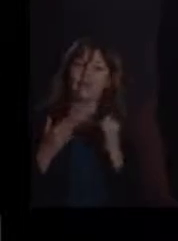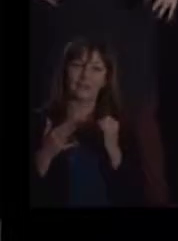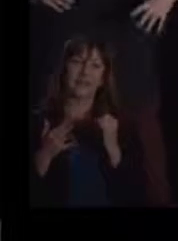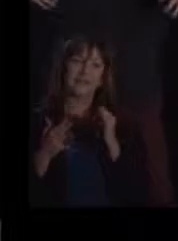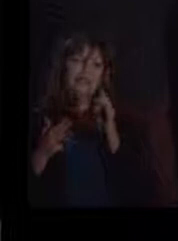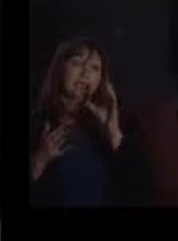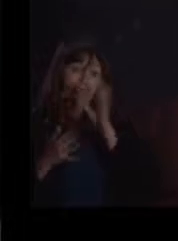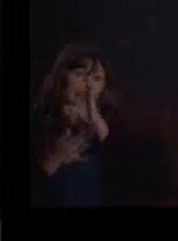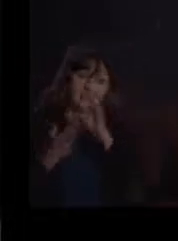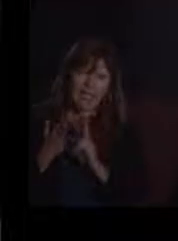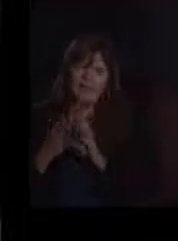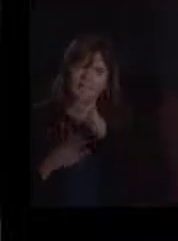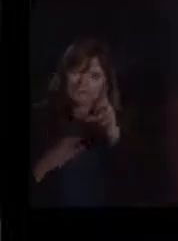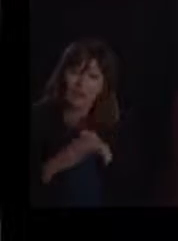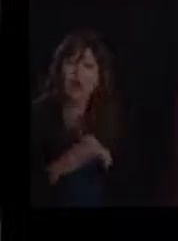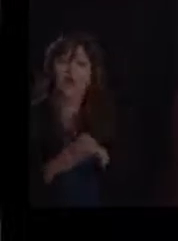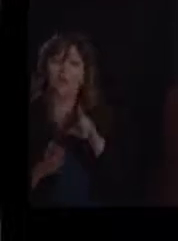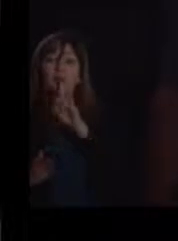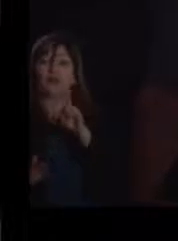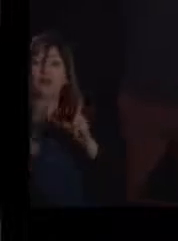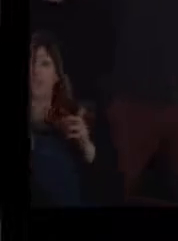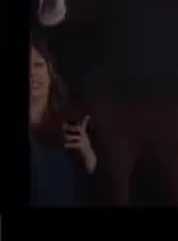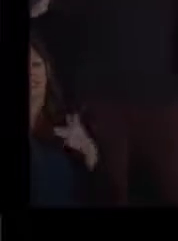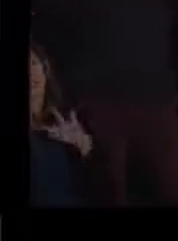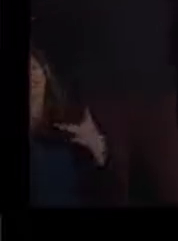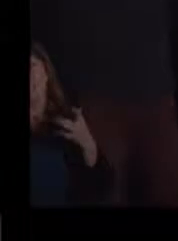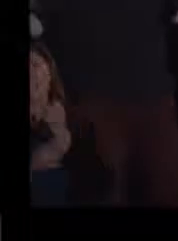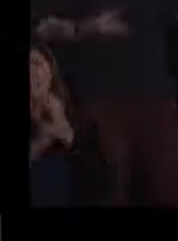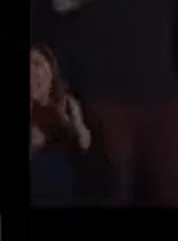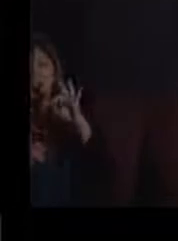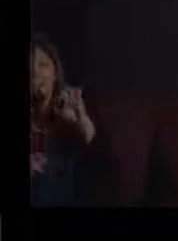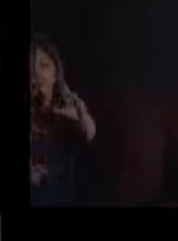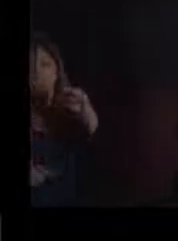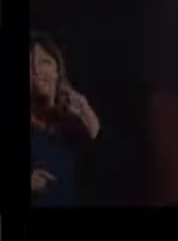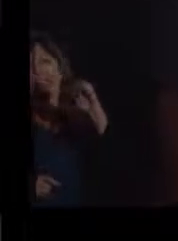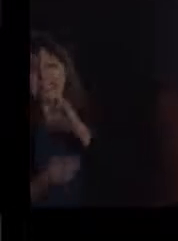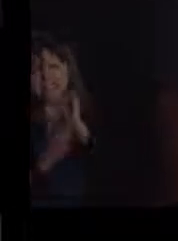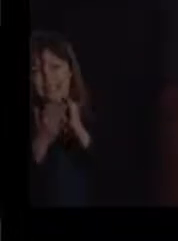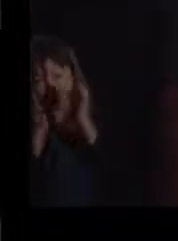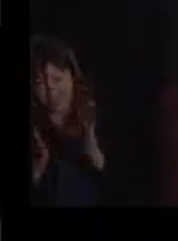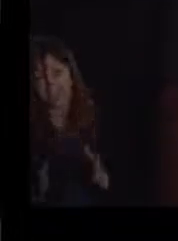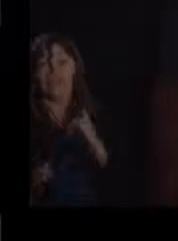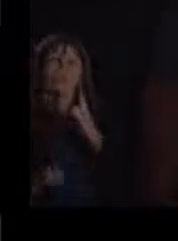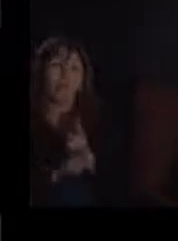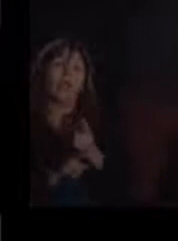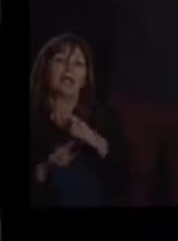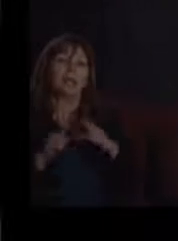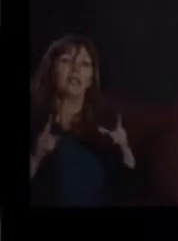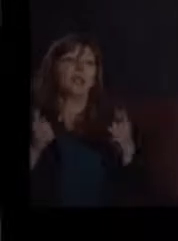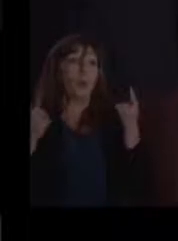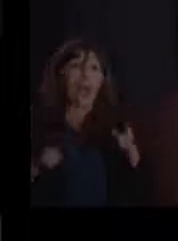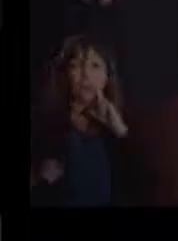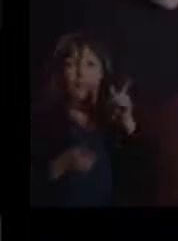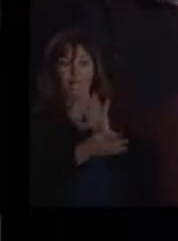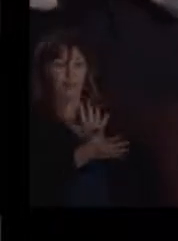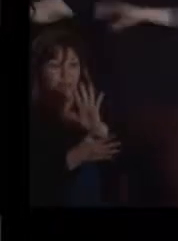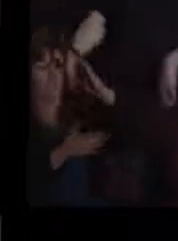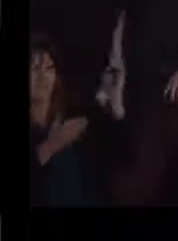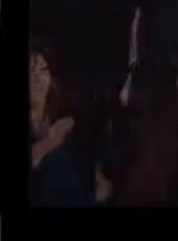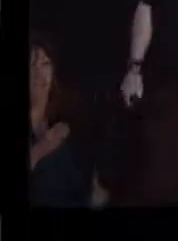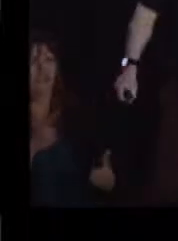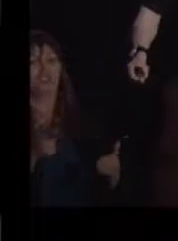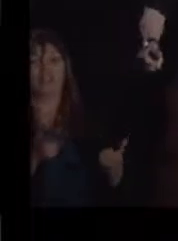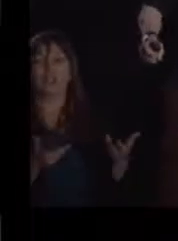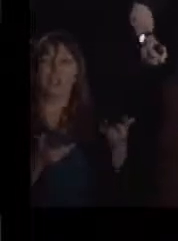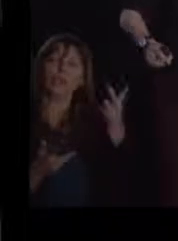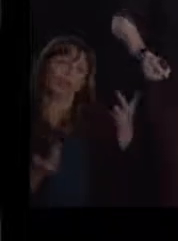because traditionally a feature film crew is generally freelance. You've got a few core staff, then it like crews up to a massive thing, and then when the film's finished, they